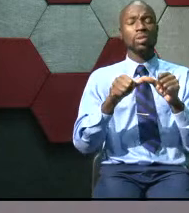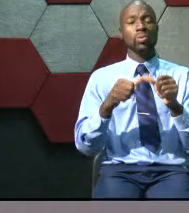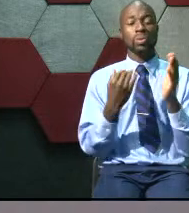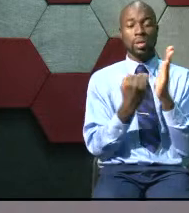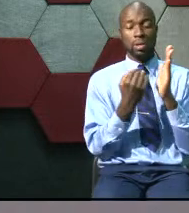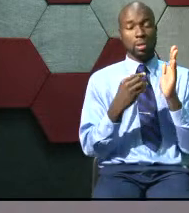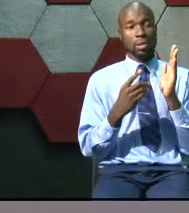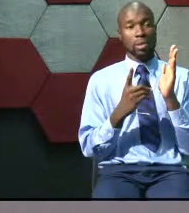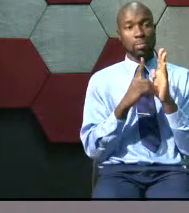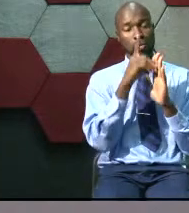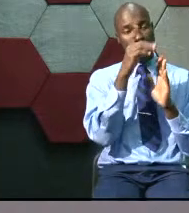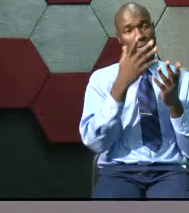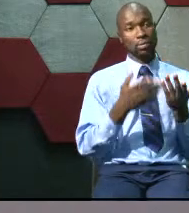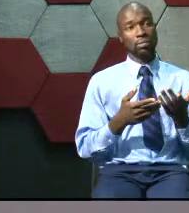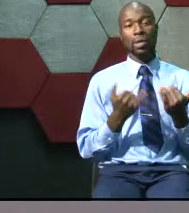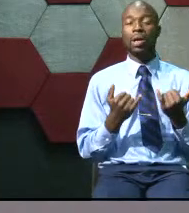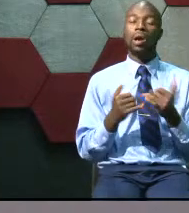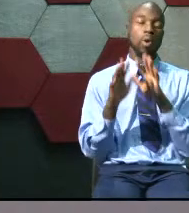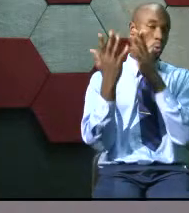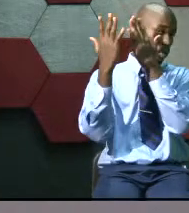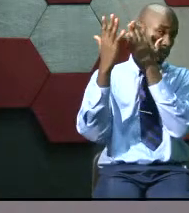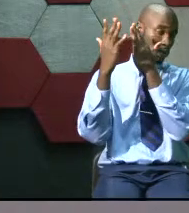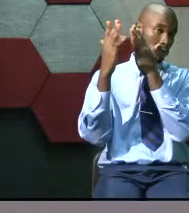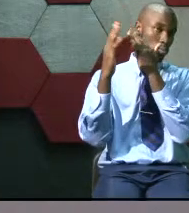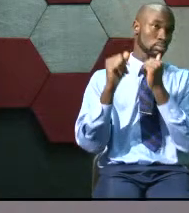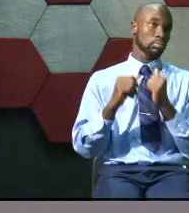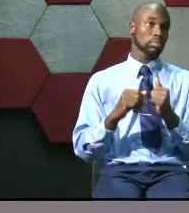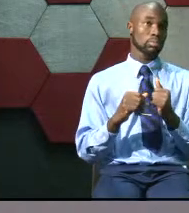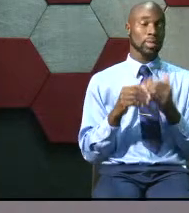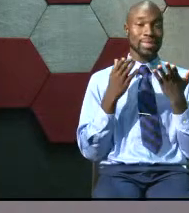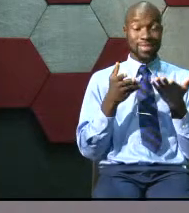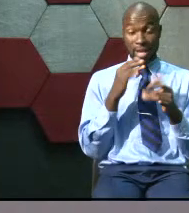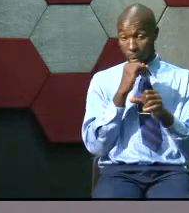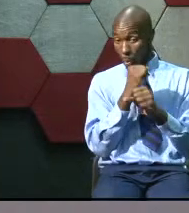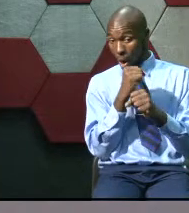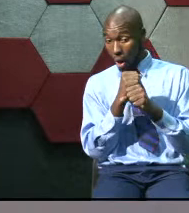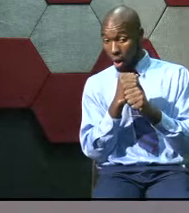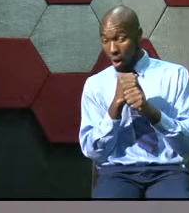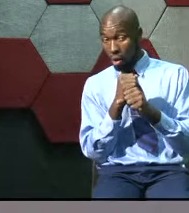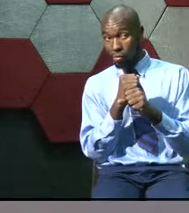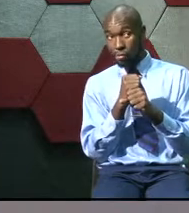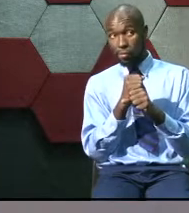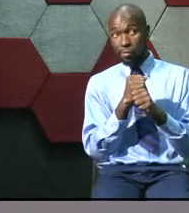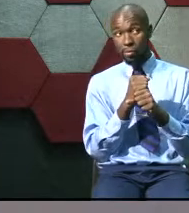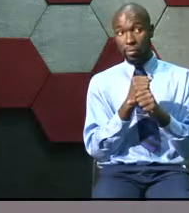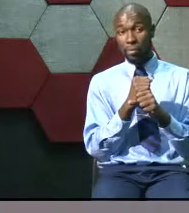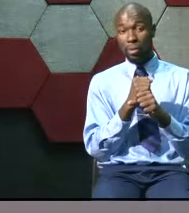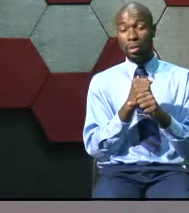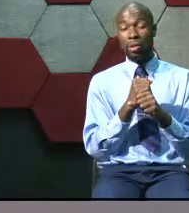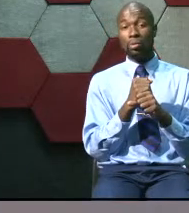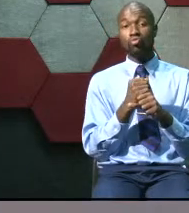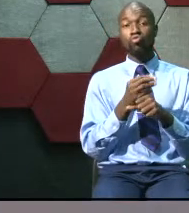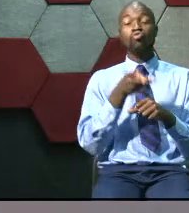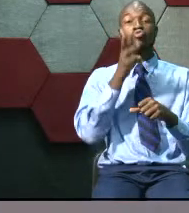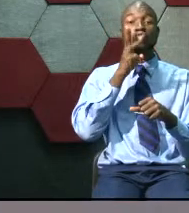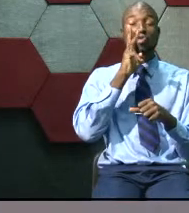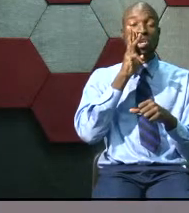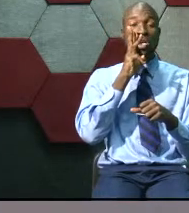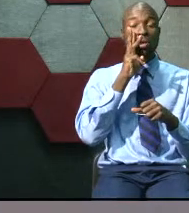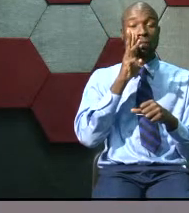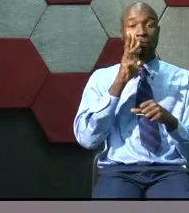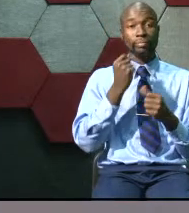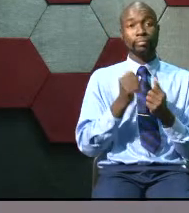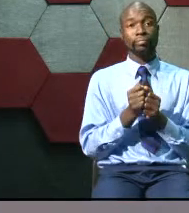is a different project. Congratulations to all of you. Their project is turning essentially water vapor